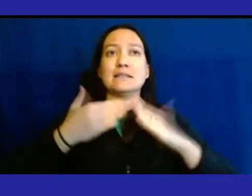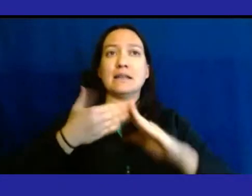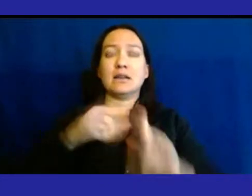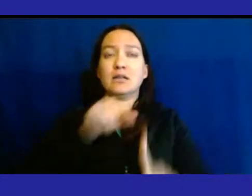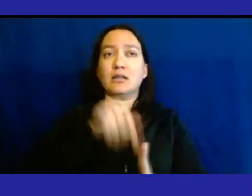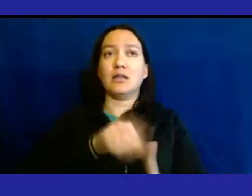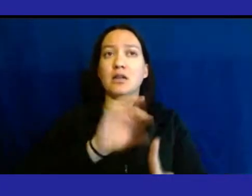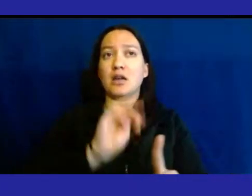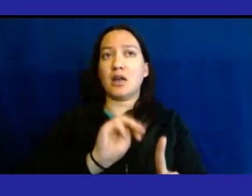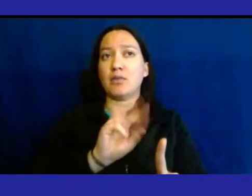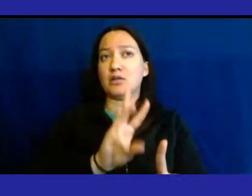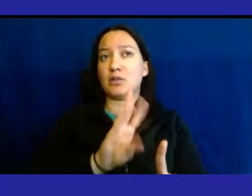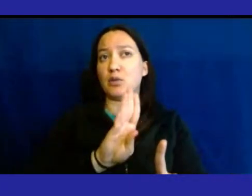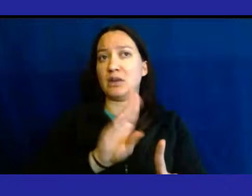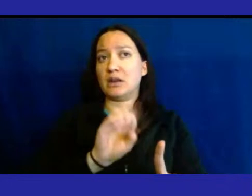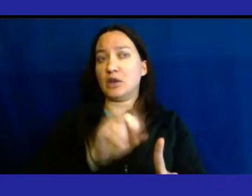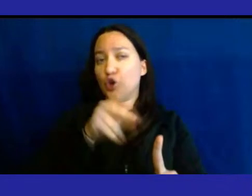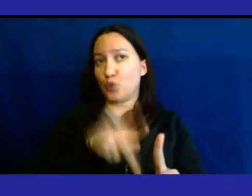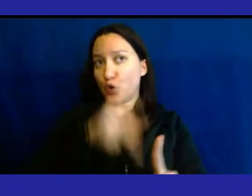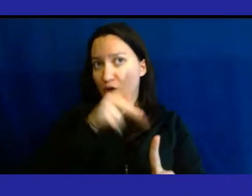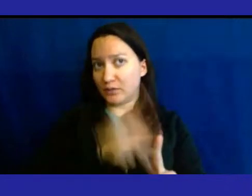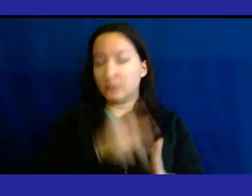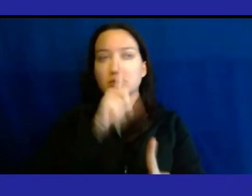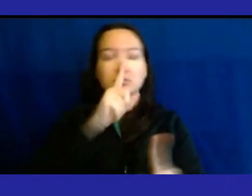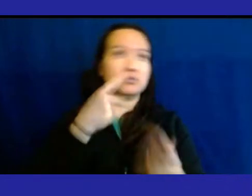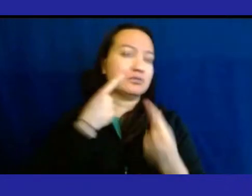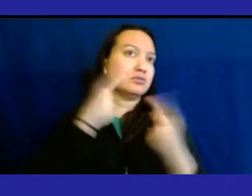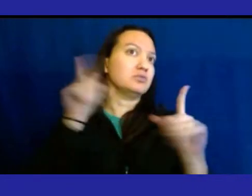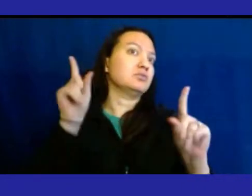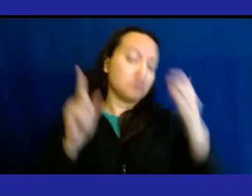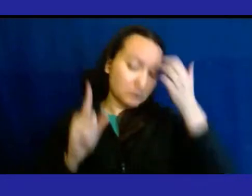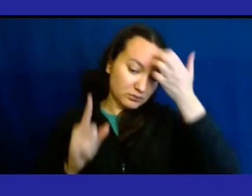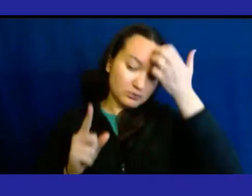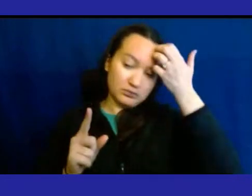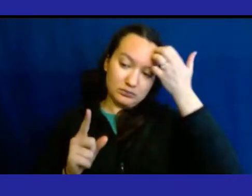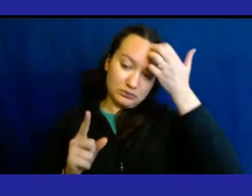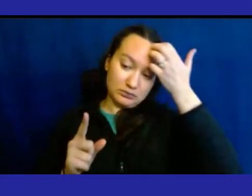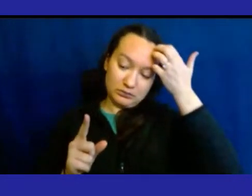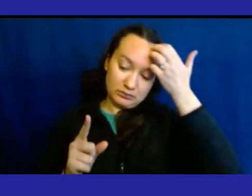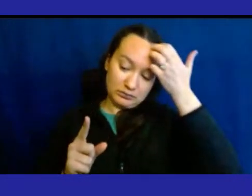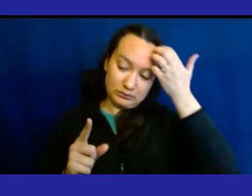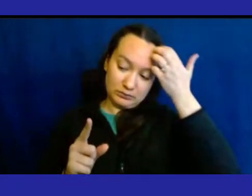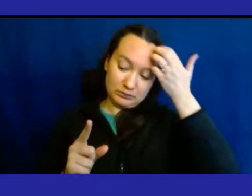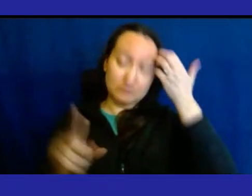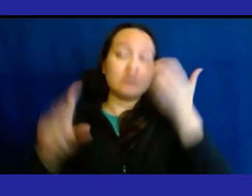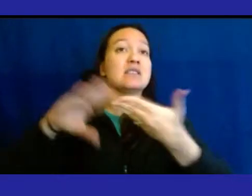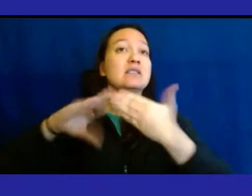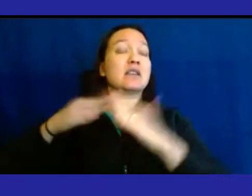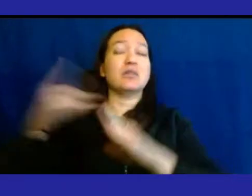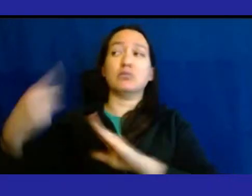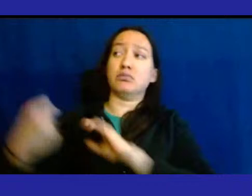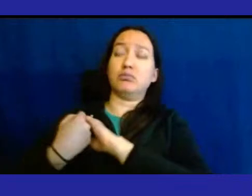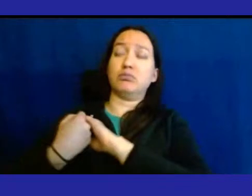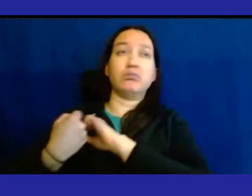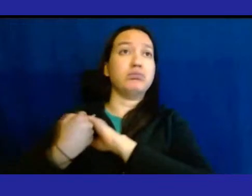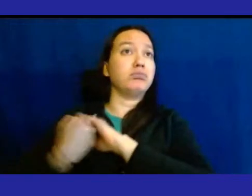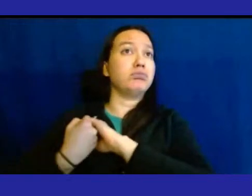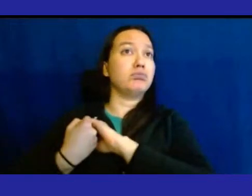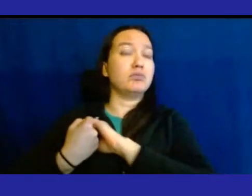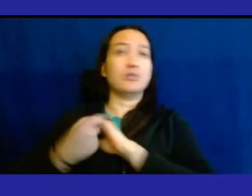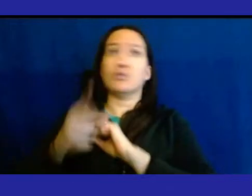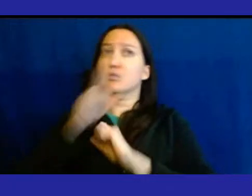MWBE program, and that has really been effective, having the city as a partner, because they've been very proactive in